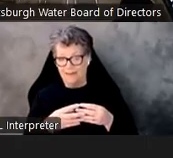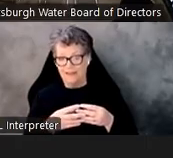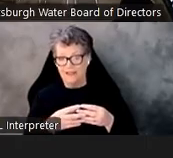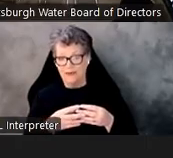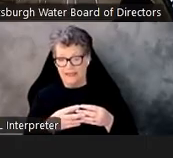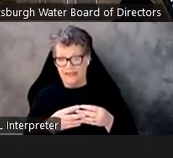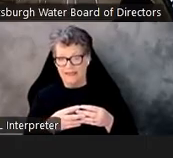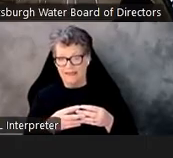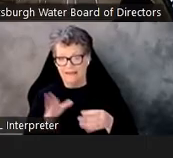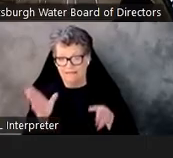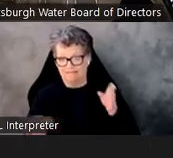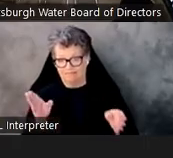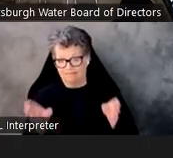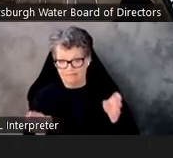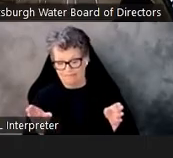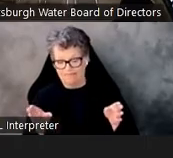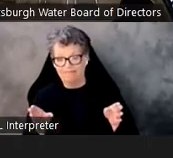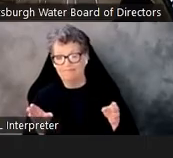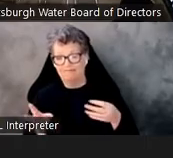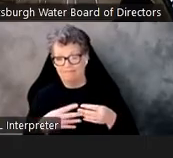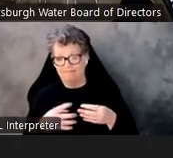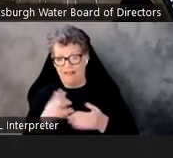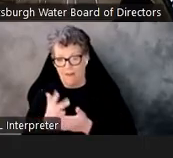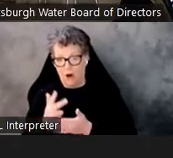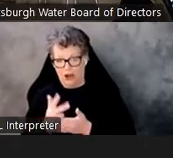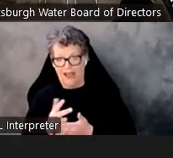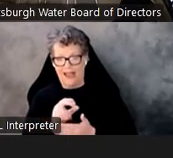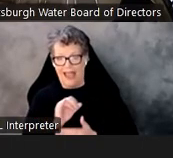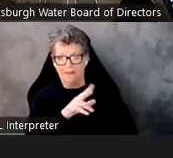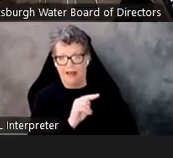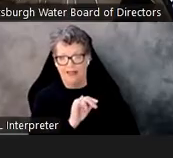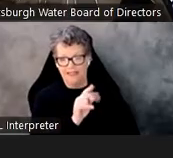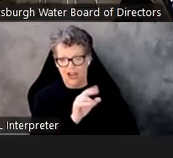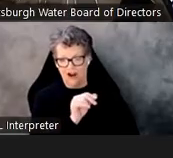Terrace and the pump station parking area.